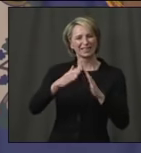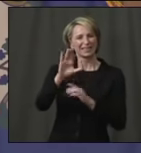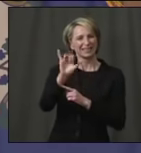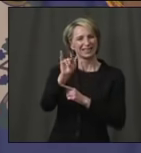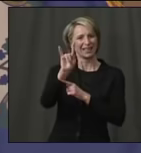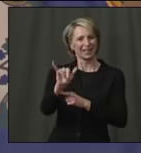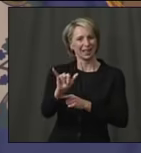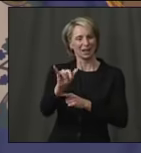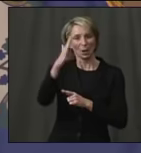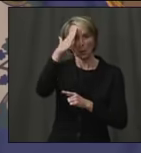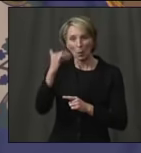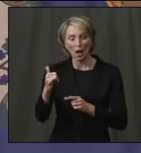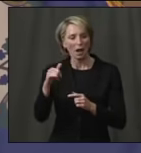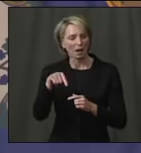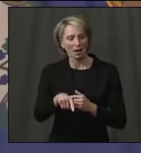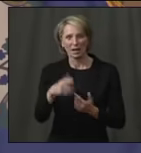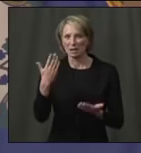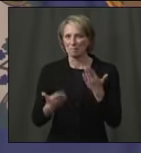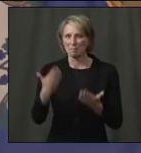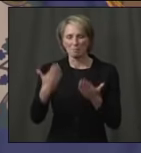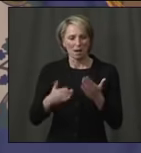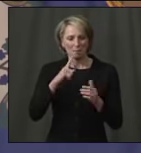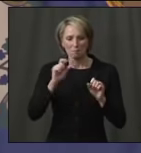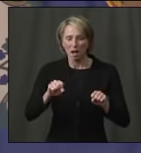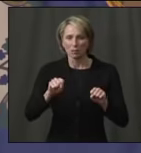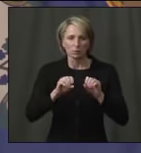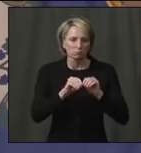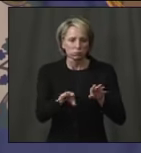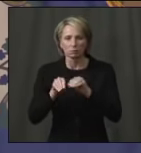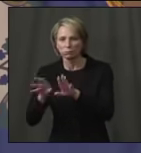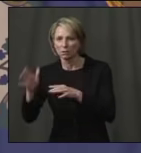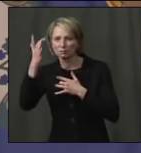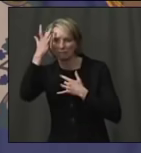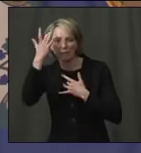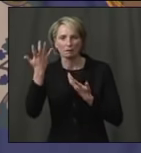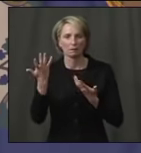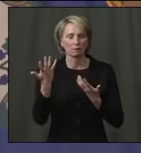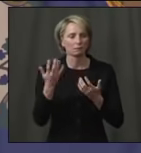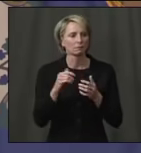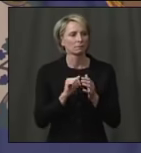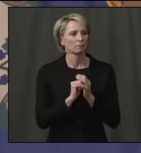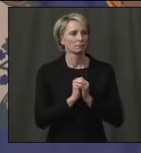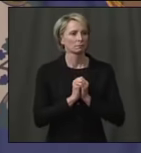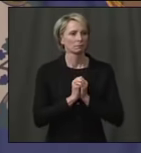have another flare-up with the most risk to communities. Anything else on that, Josh?